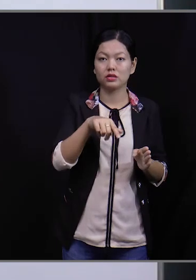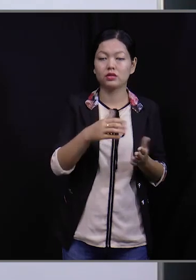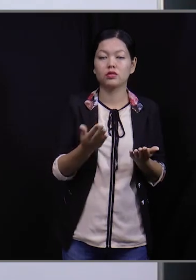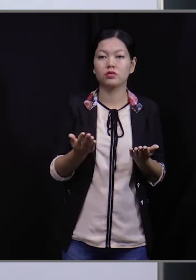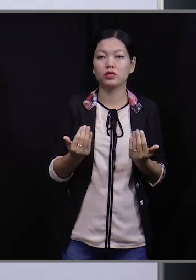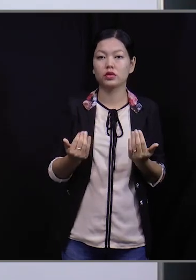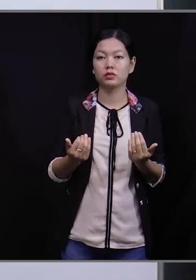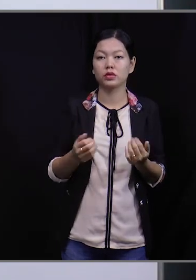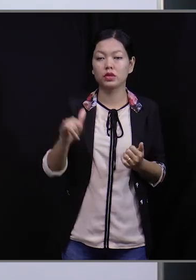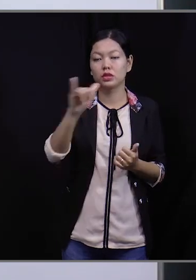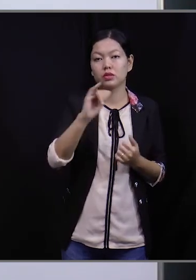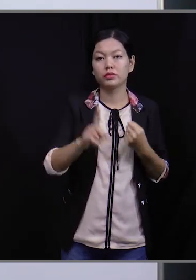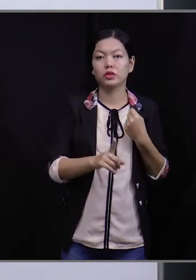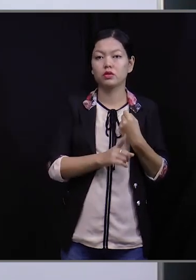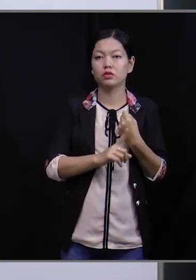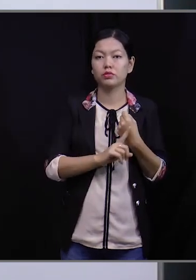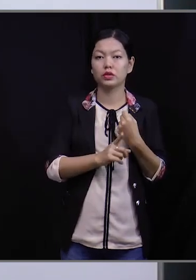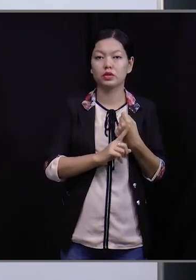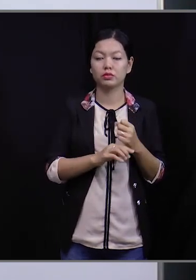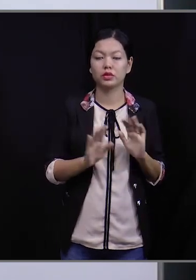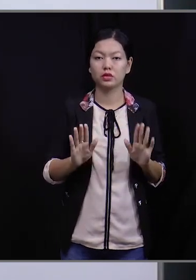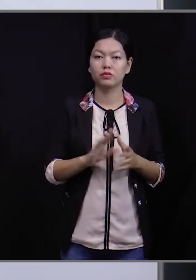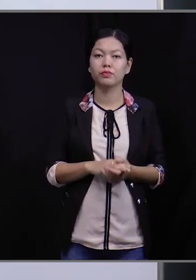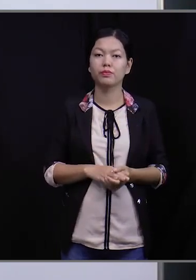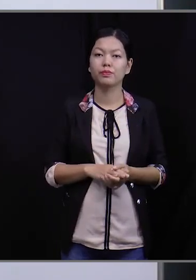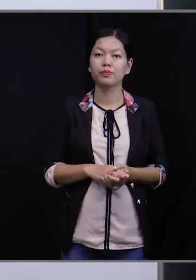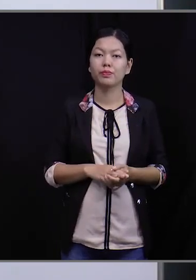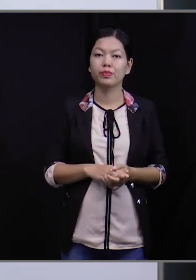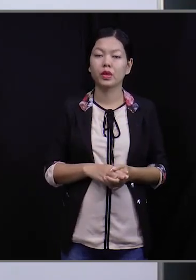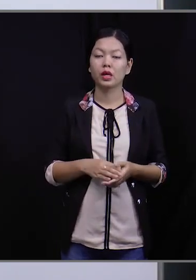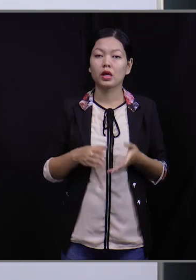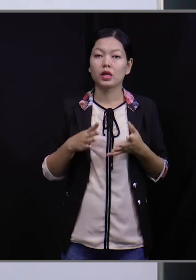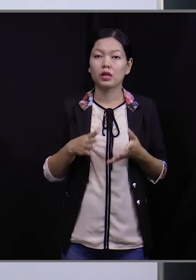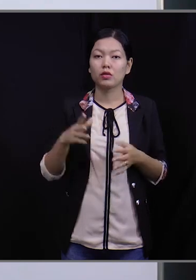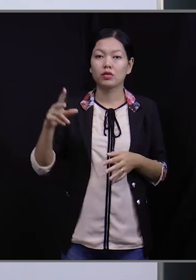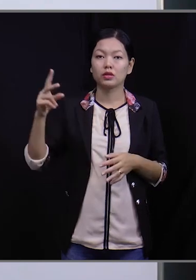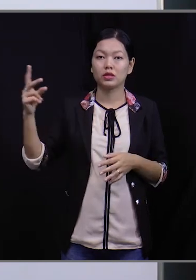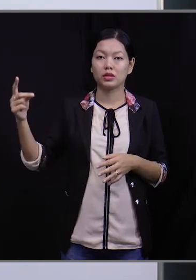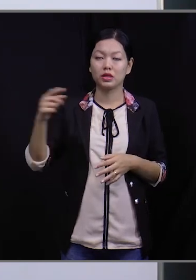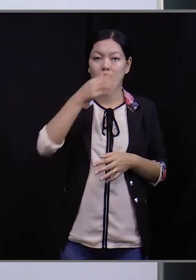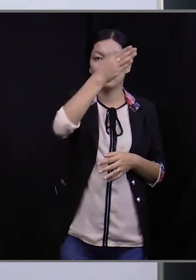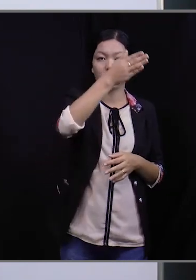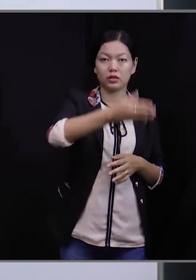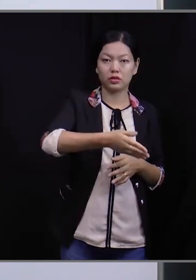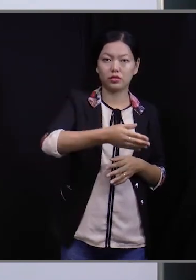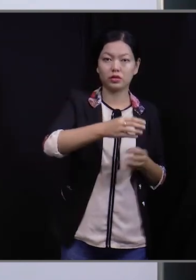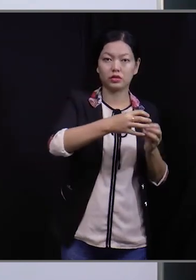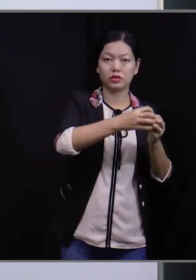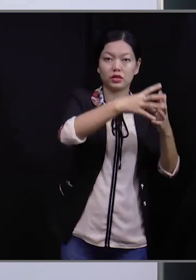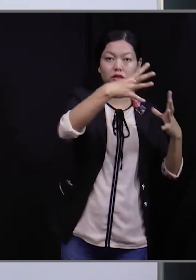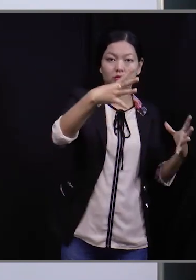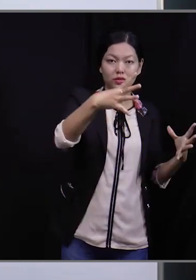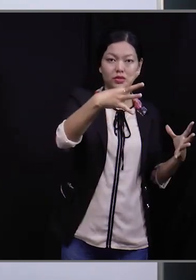Now, when the bank follows contractionary monetary policy, everything that we have explained, it becomes